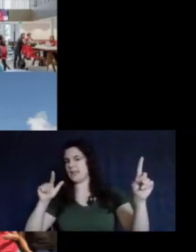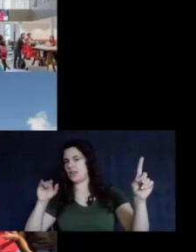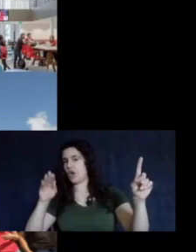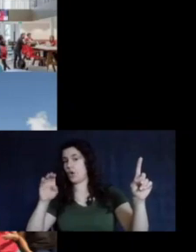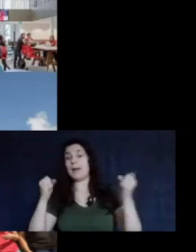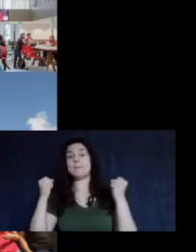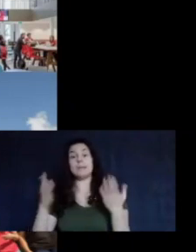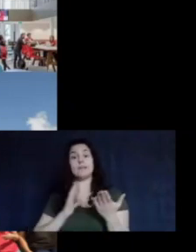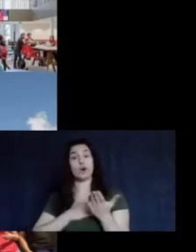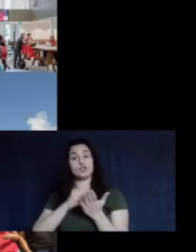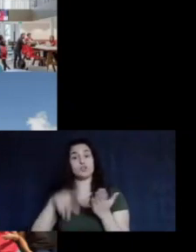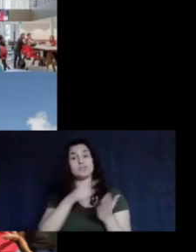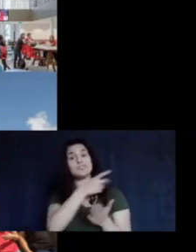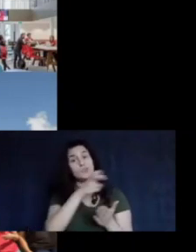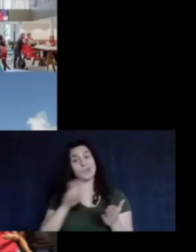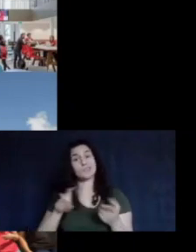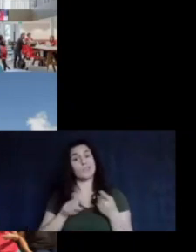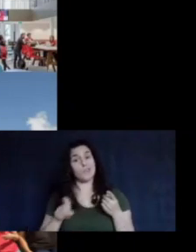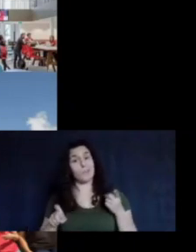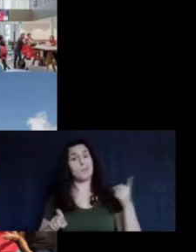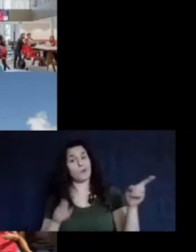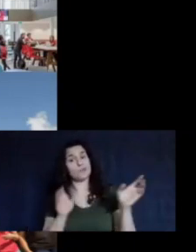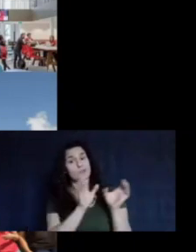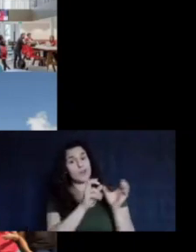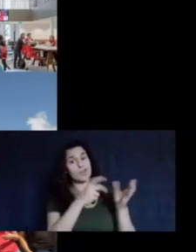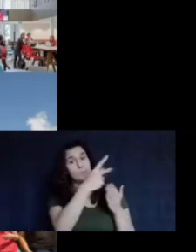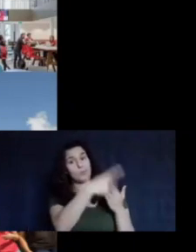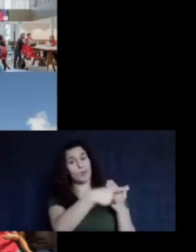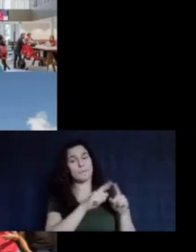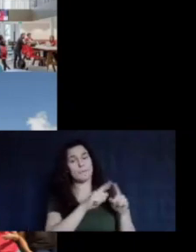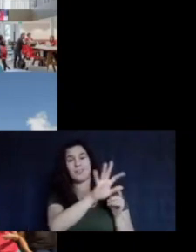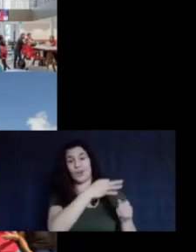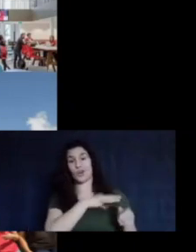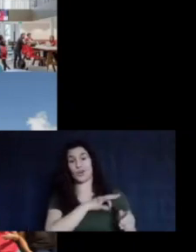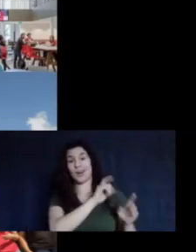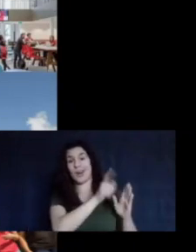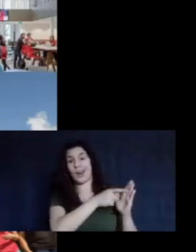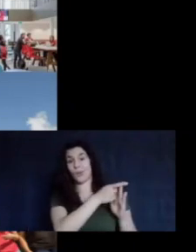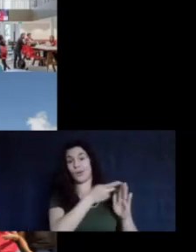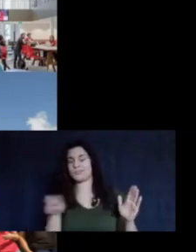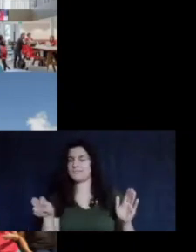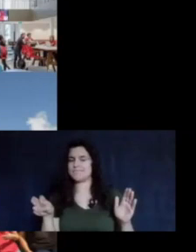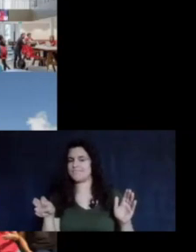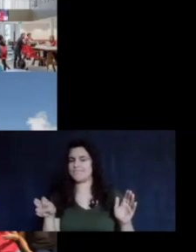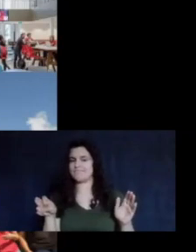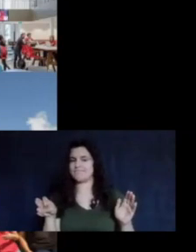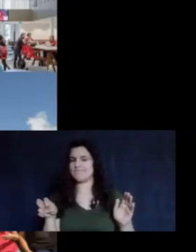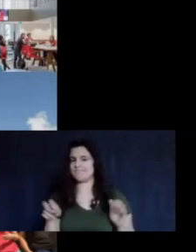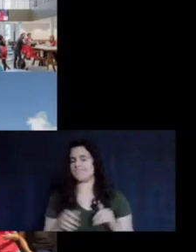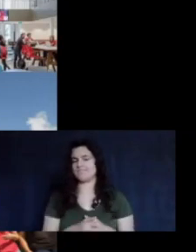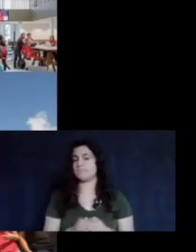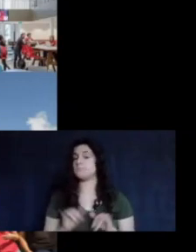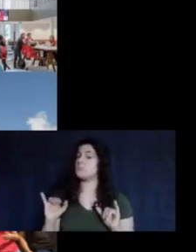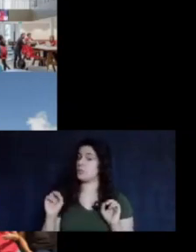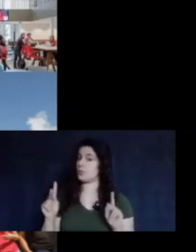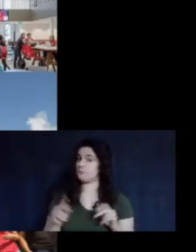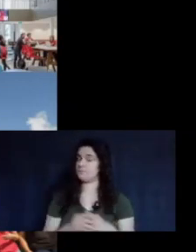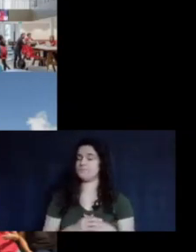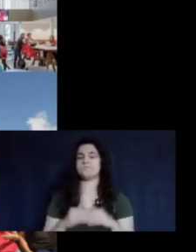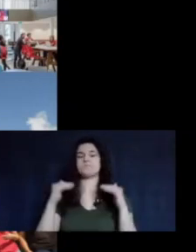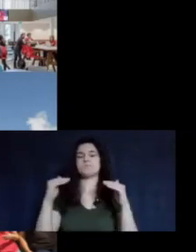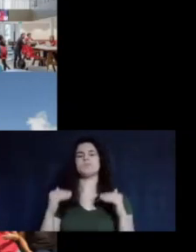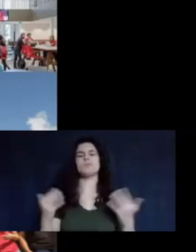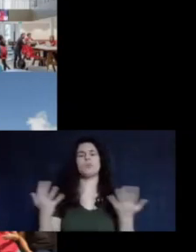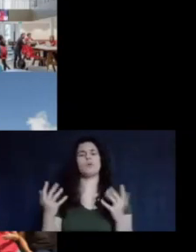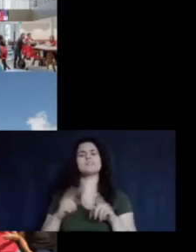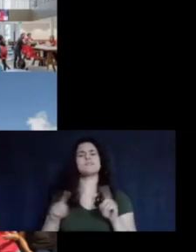those programs, those certification programs, but their credit hours do not. Okay. What is the difference between